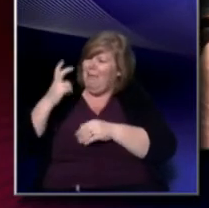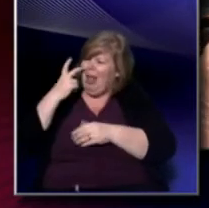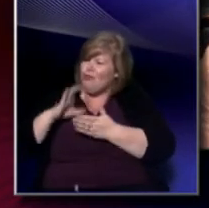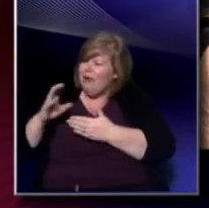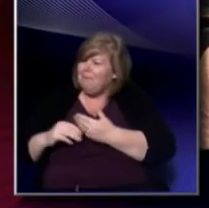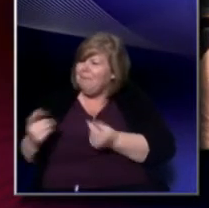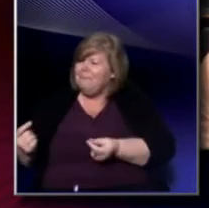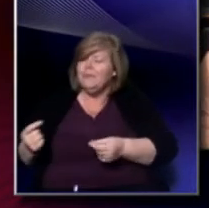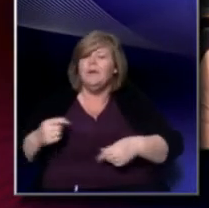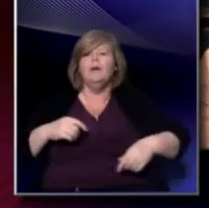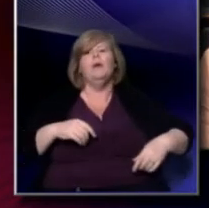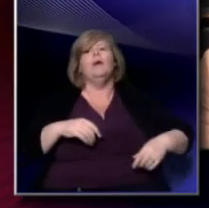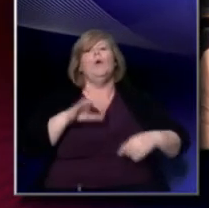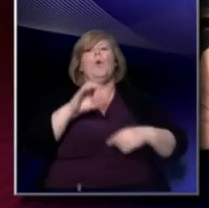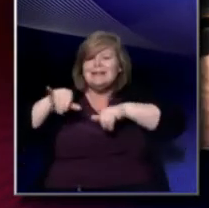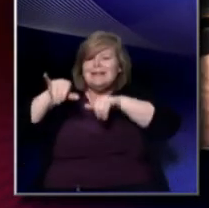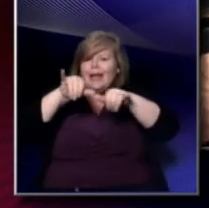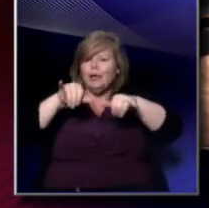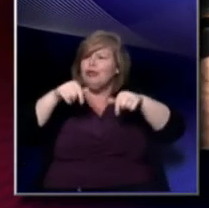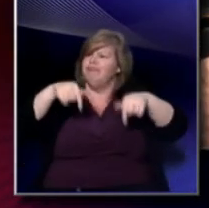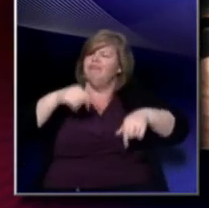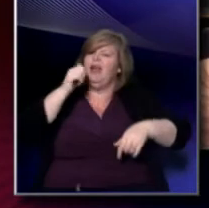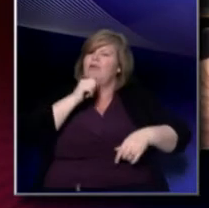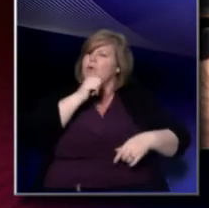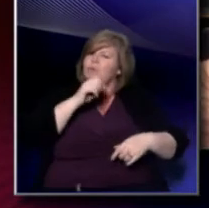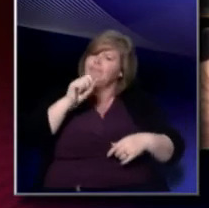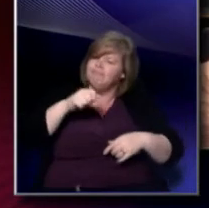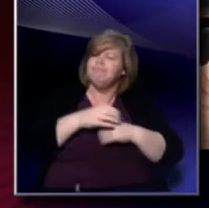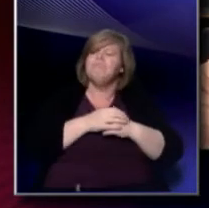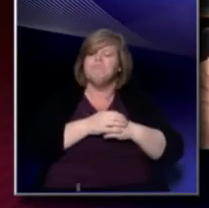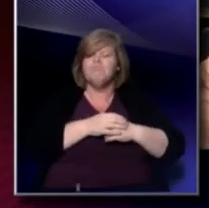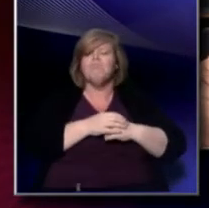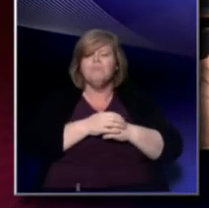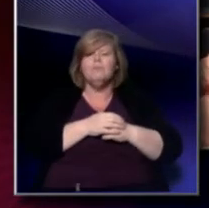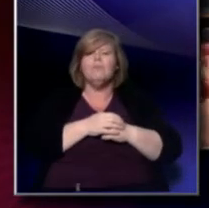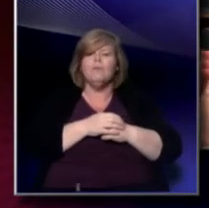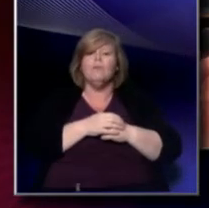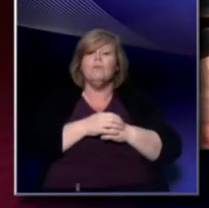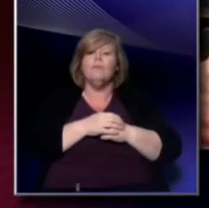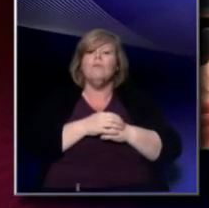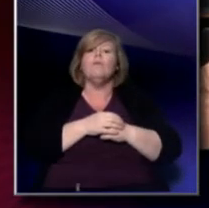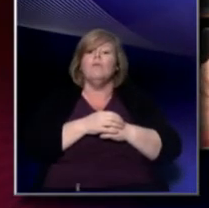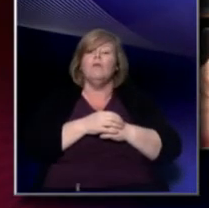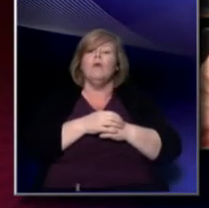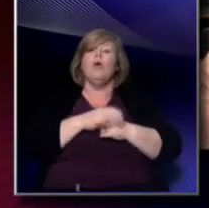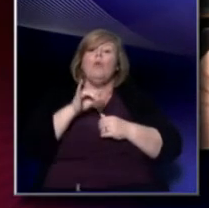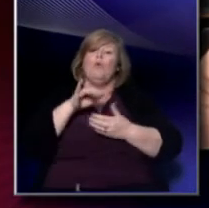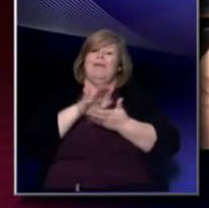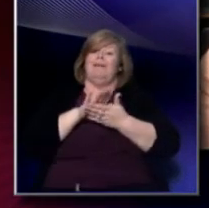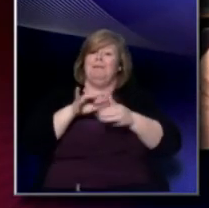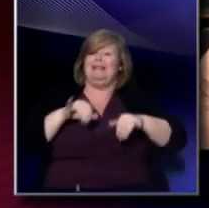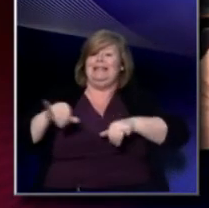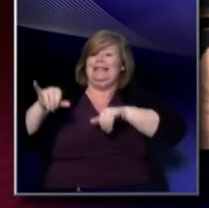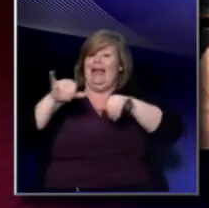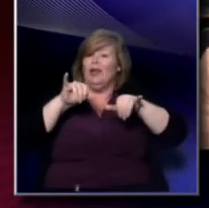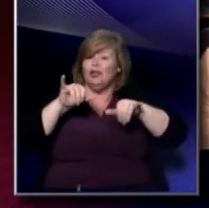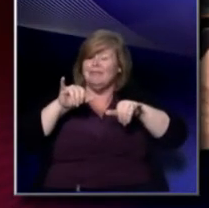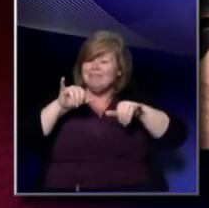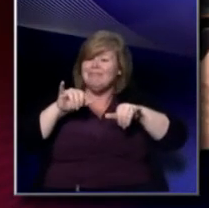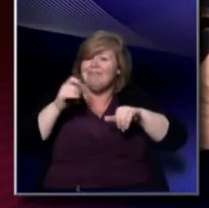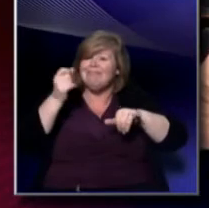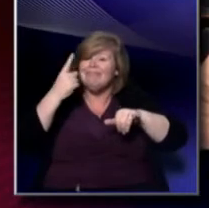So then I'm going to focus on the Arizona Academic Standards, mm-hmm. Which our students are tested against